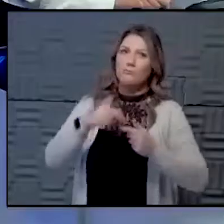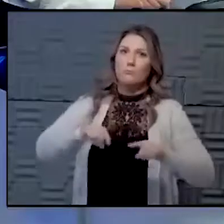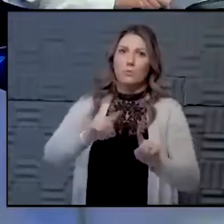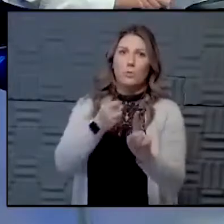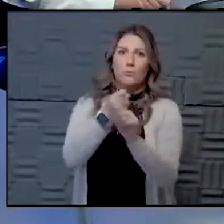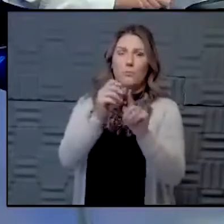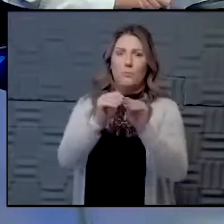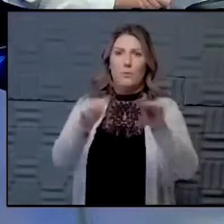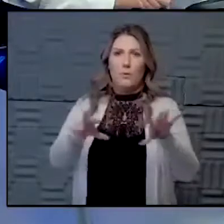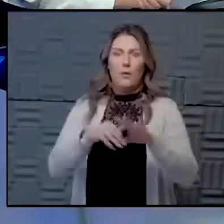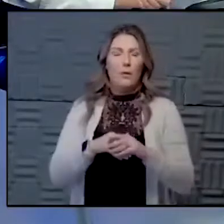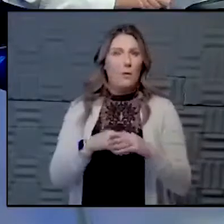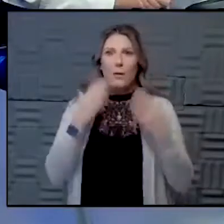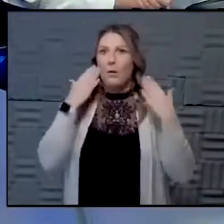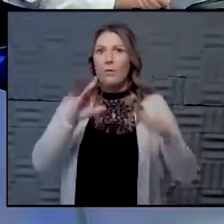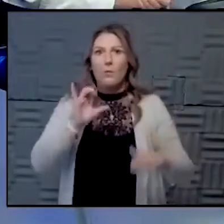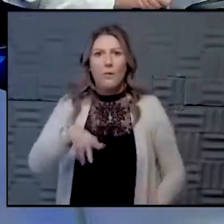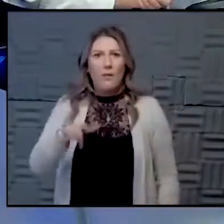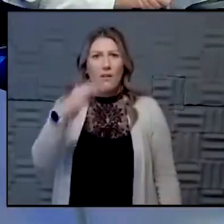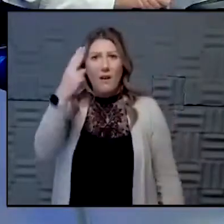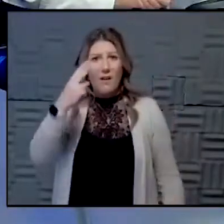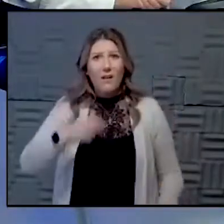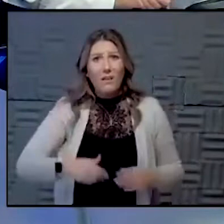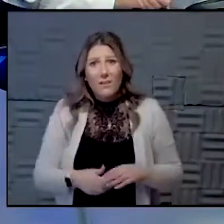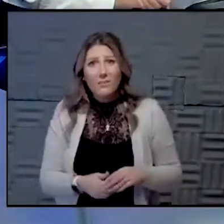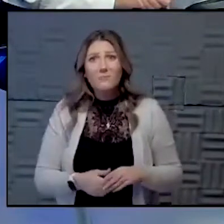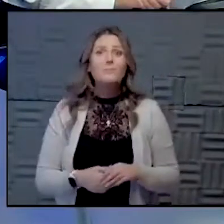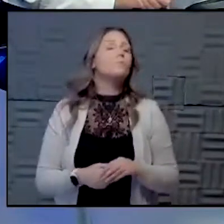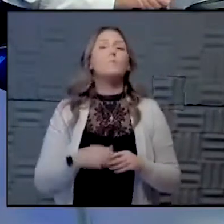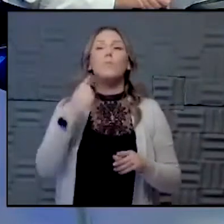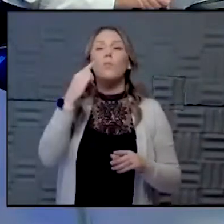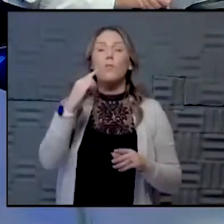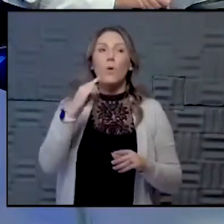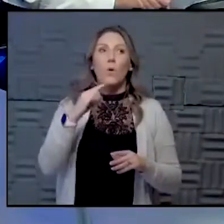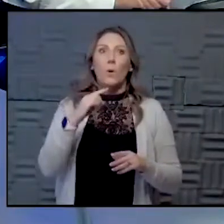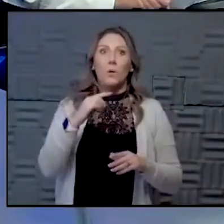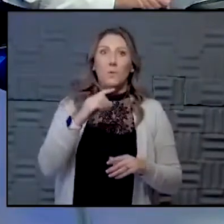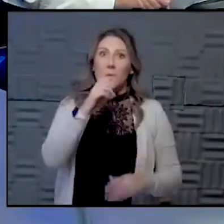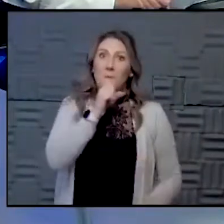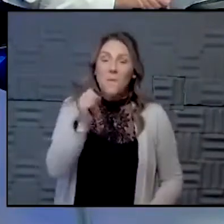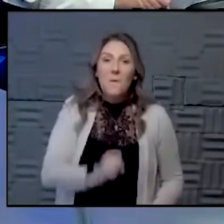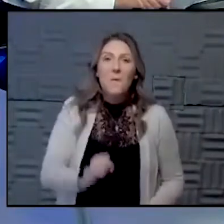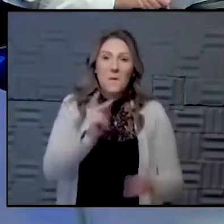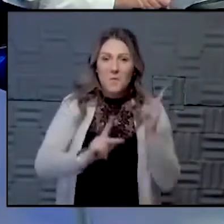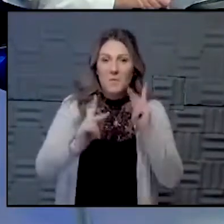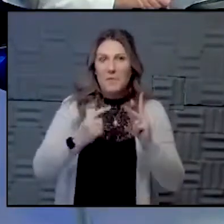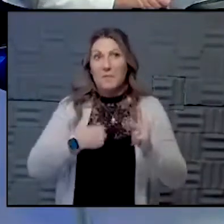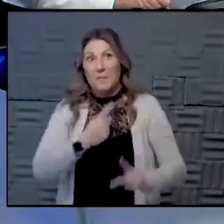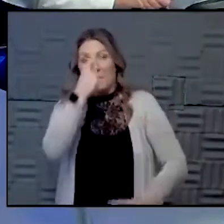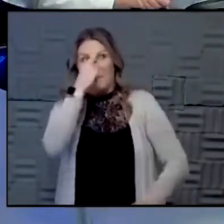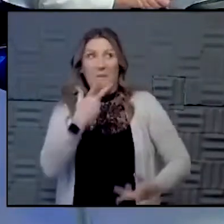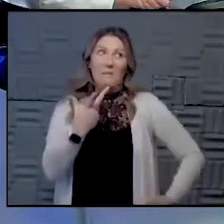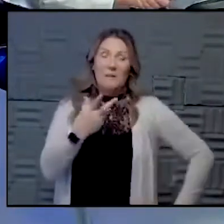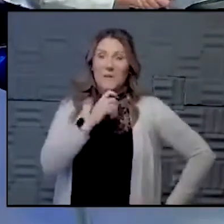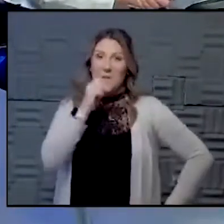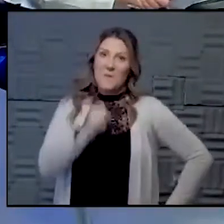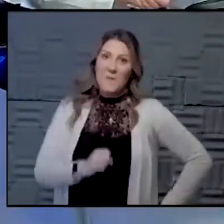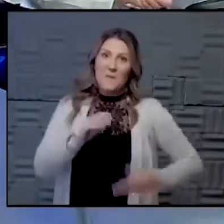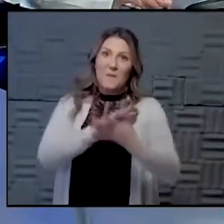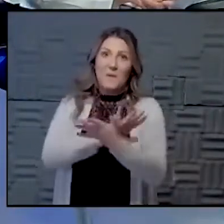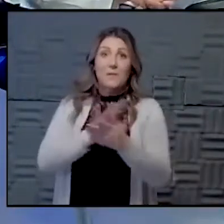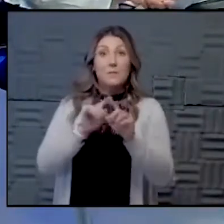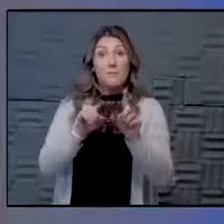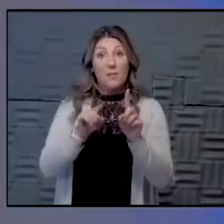little. I didn't know it was that high. That's just, because for all us older folks, we figured it's just because we're getting old. But in this case,